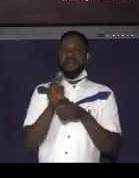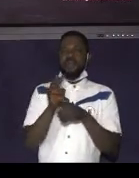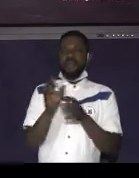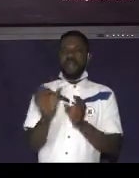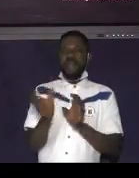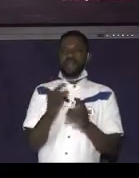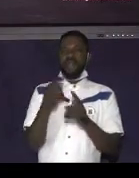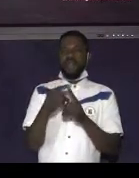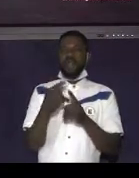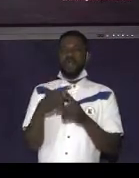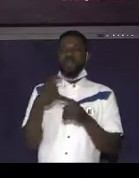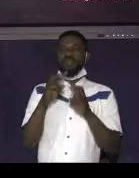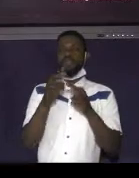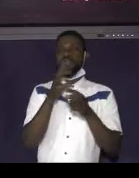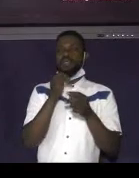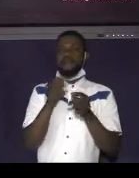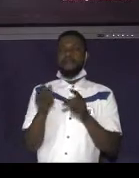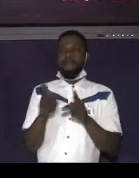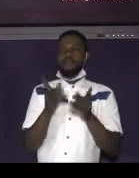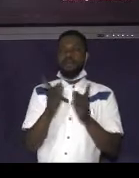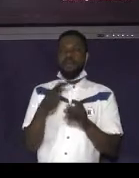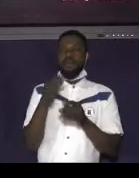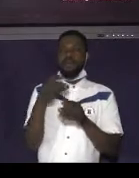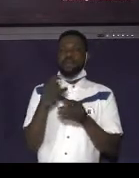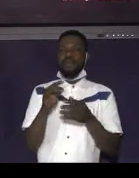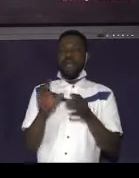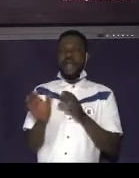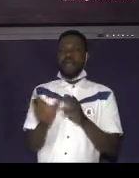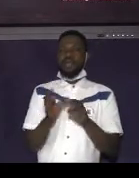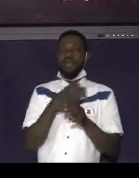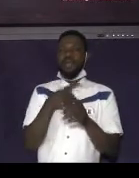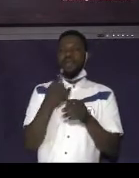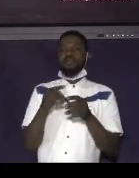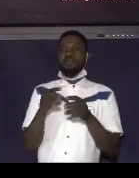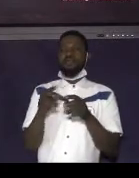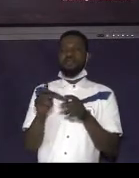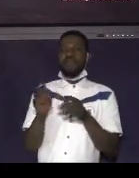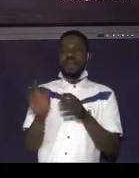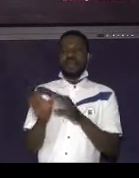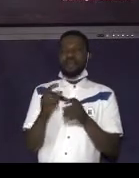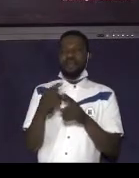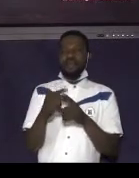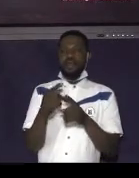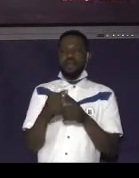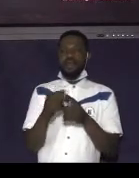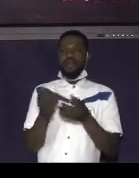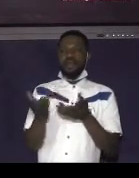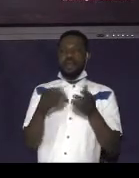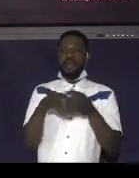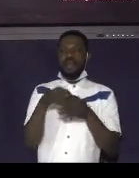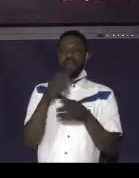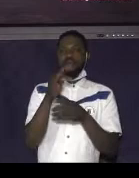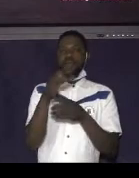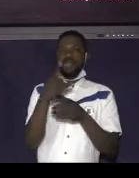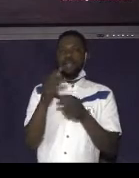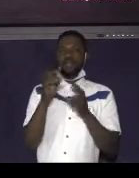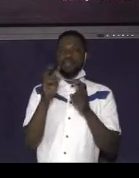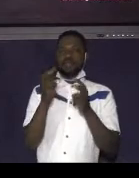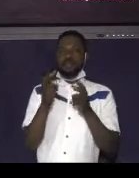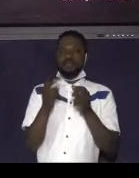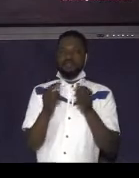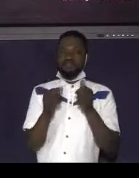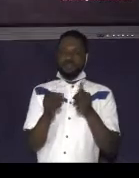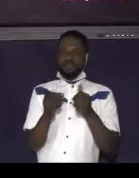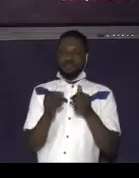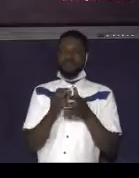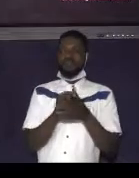is the performer of the action, and the verb is the action carried out by the subject. Are we together?